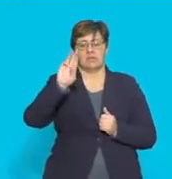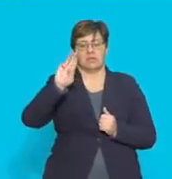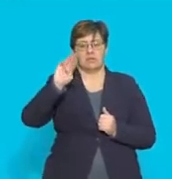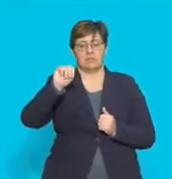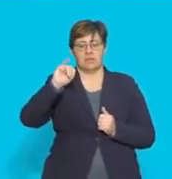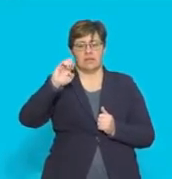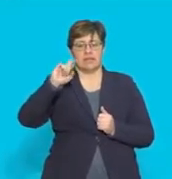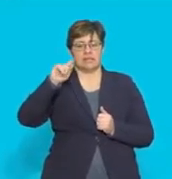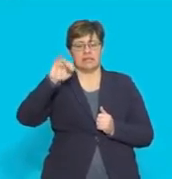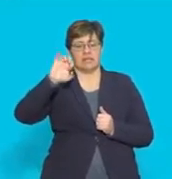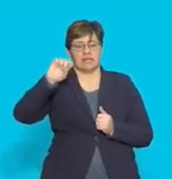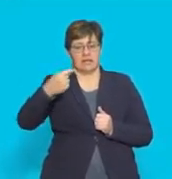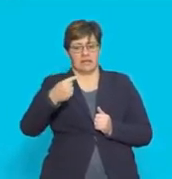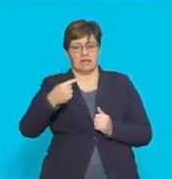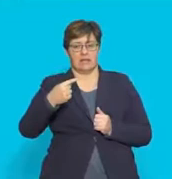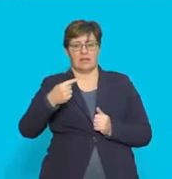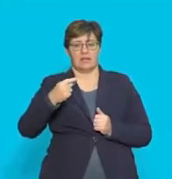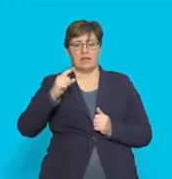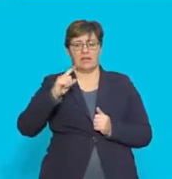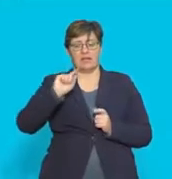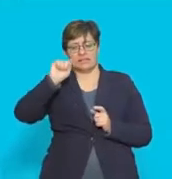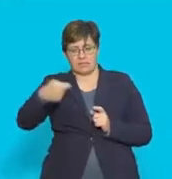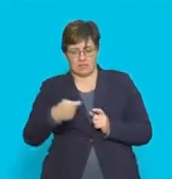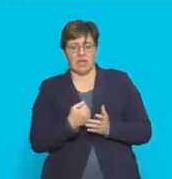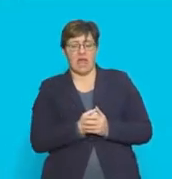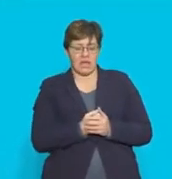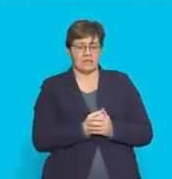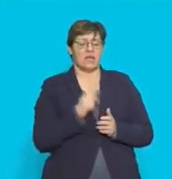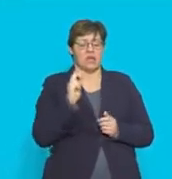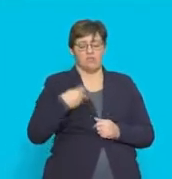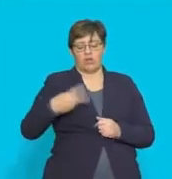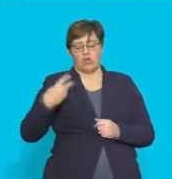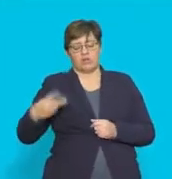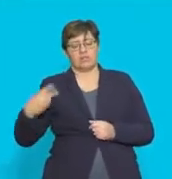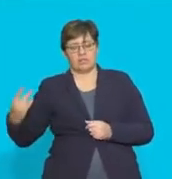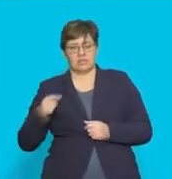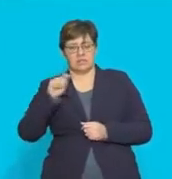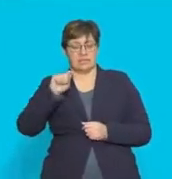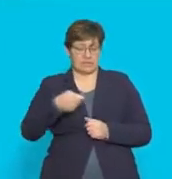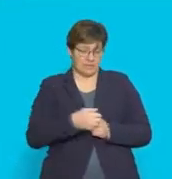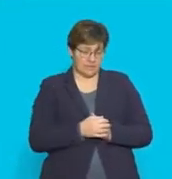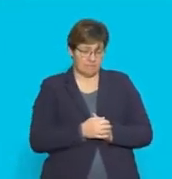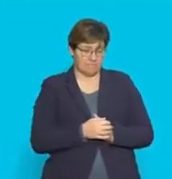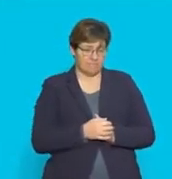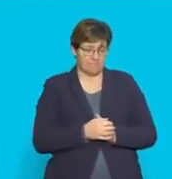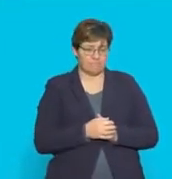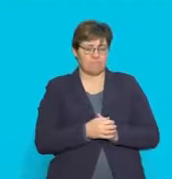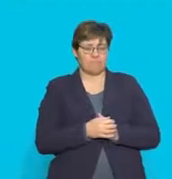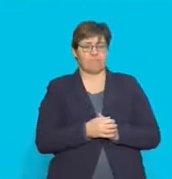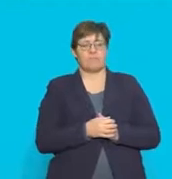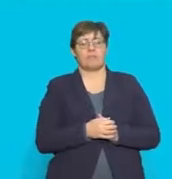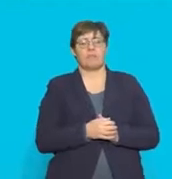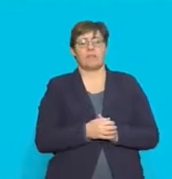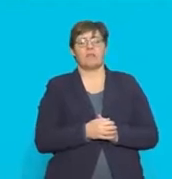what that is, and then they also include the recurring decimals, which I will explain just now. So when you talk about